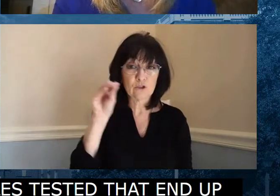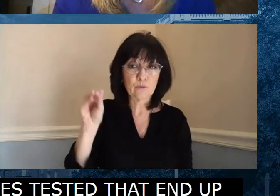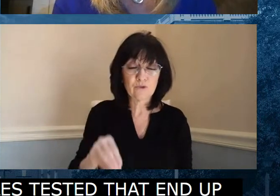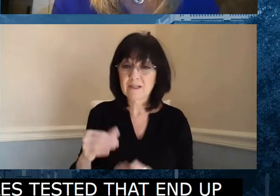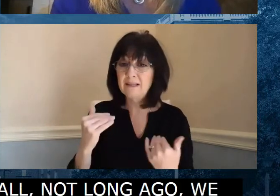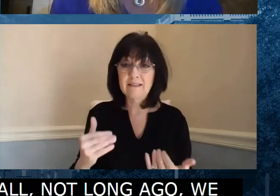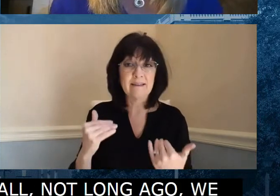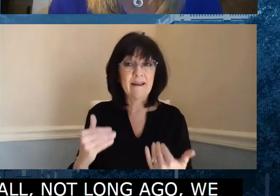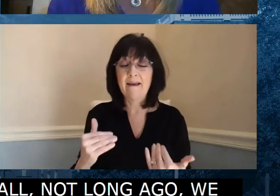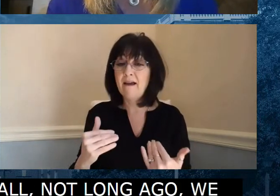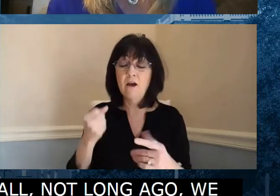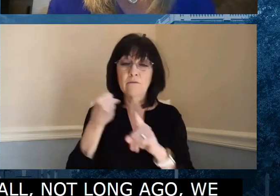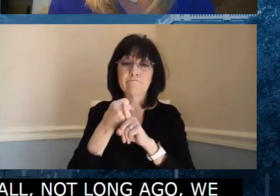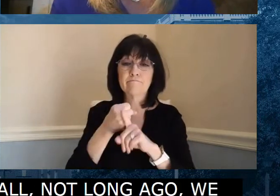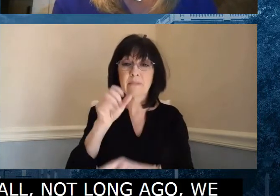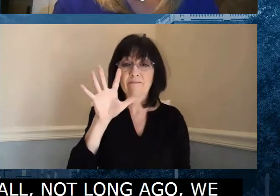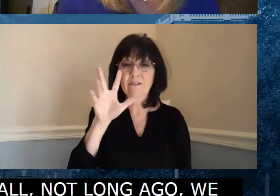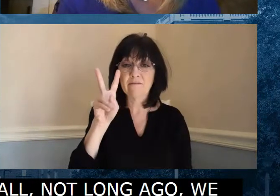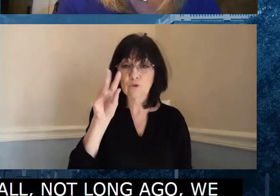52% of our